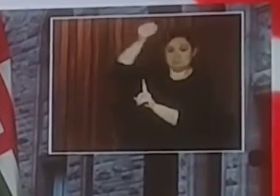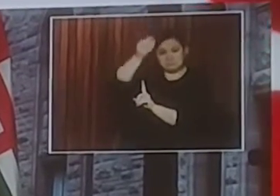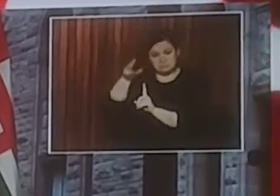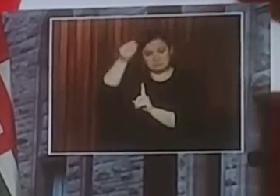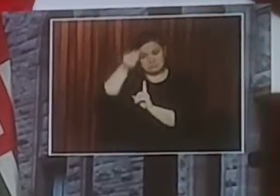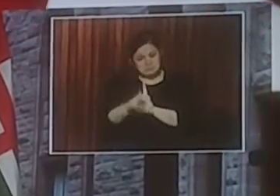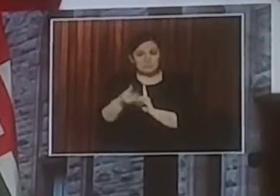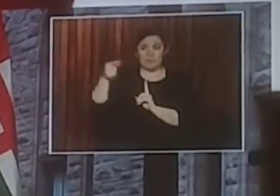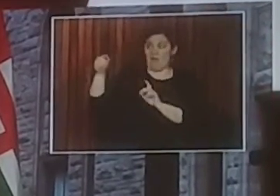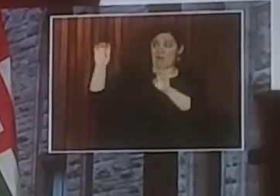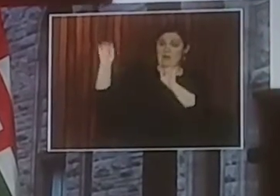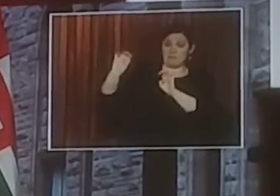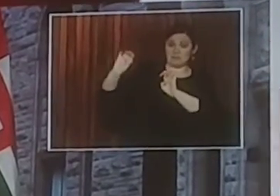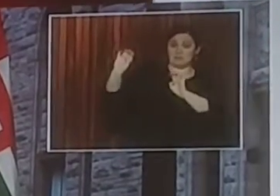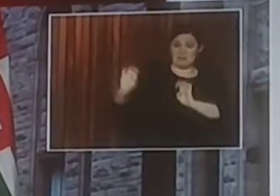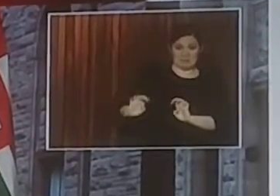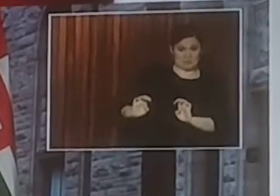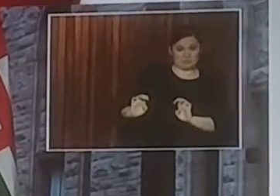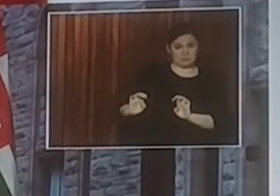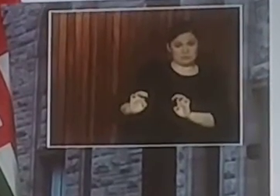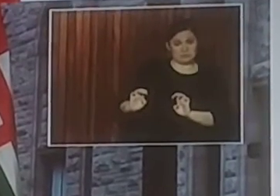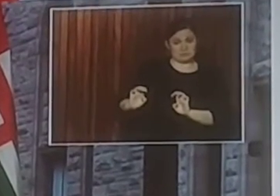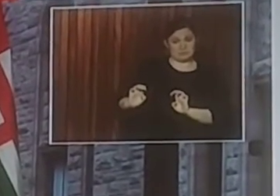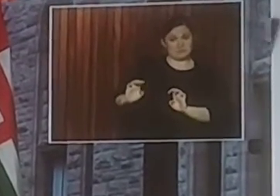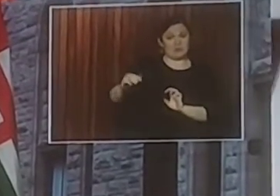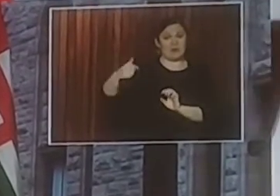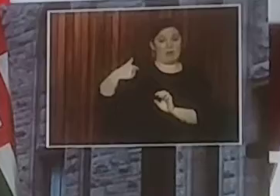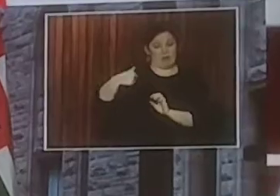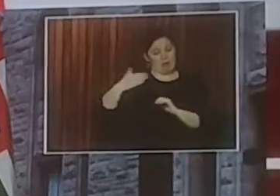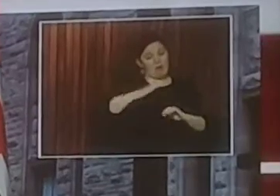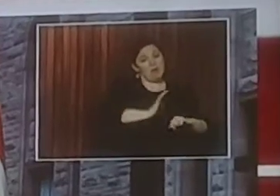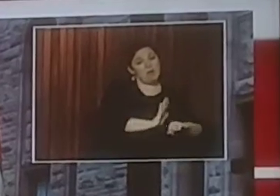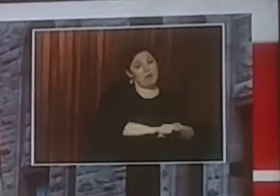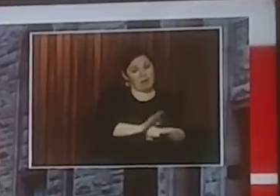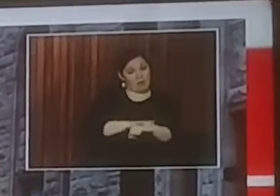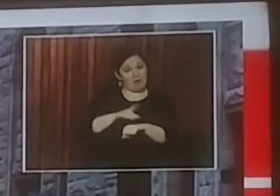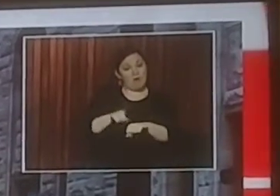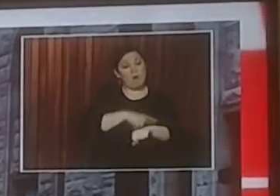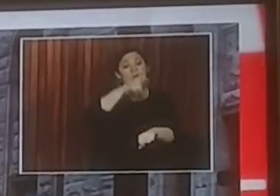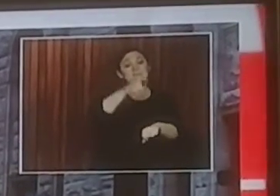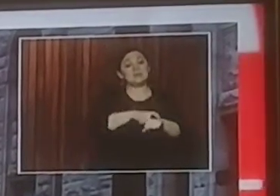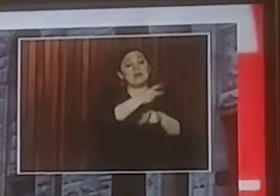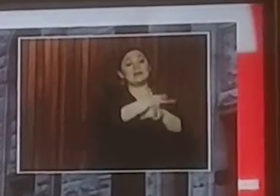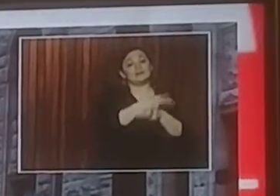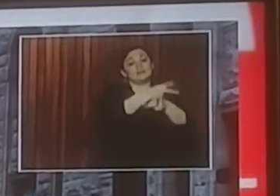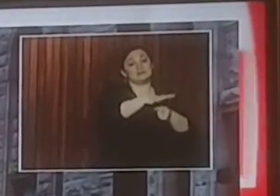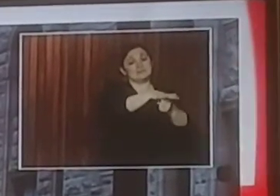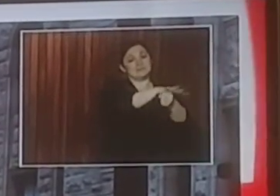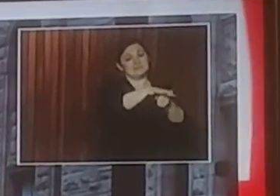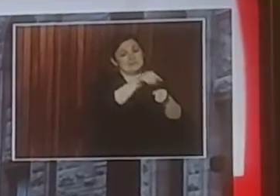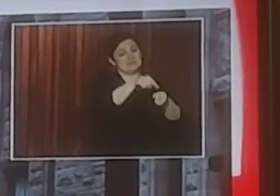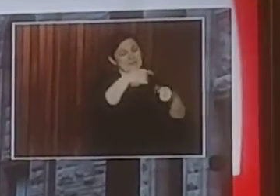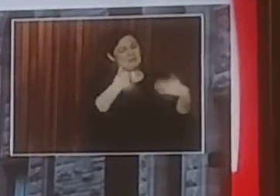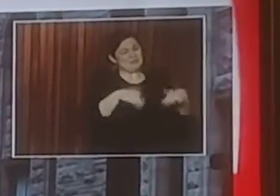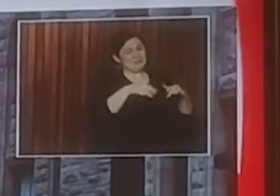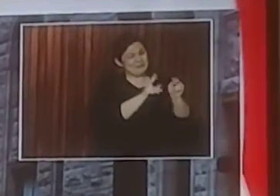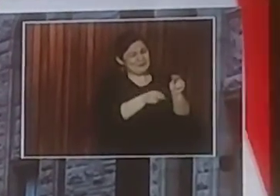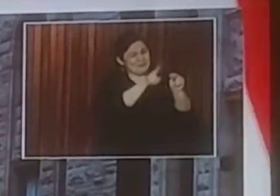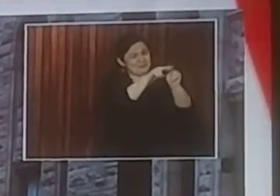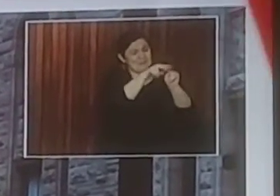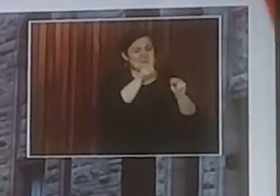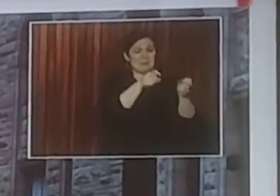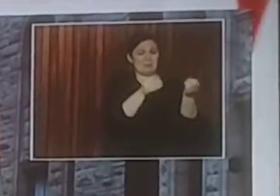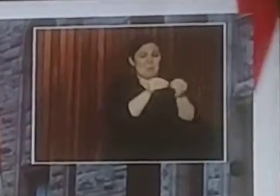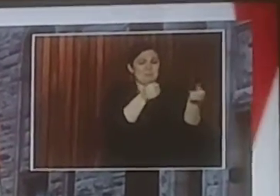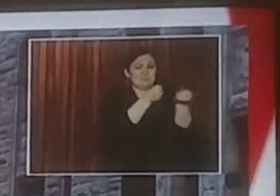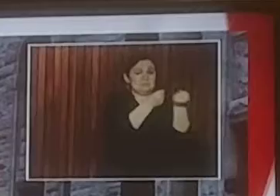to long-term care and retirement homes to enhance all those aspects there, because our cases in long-term care homes is and